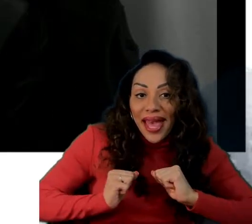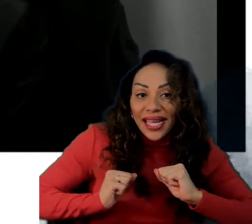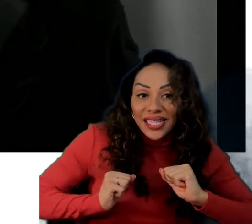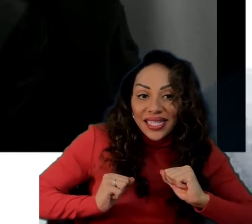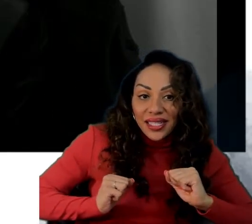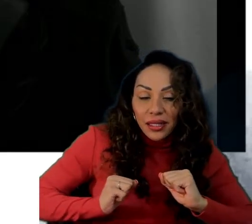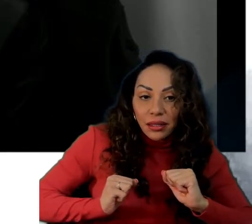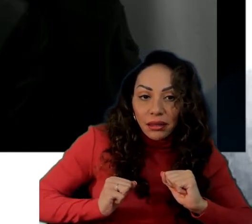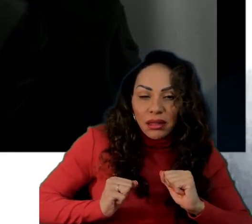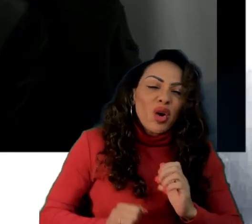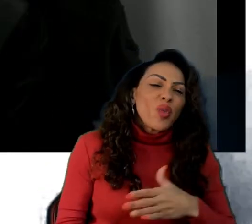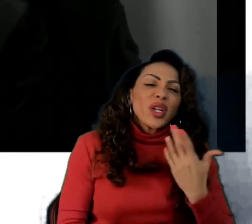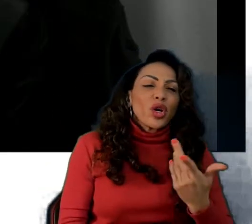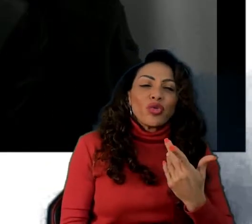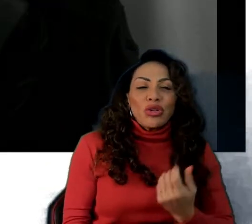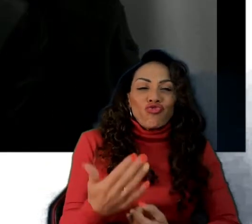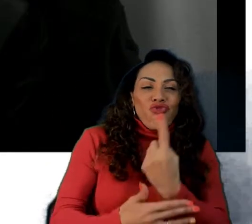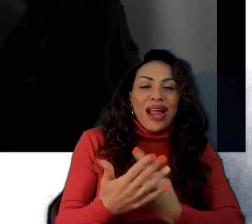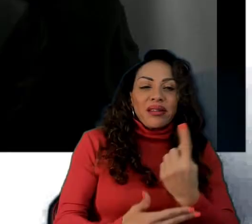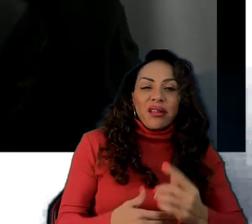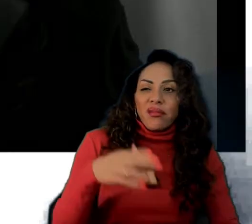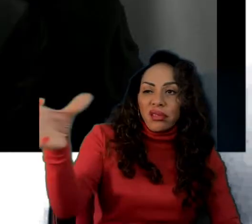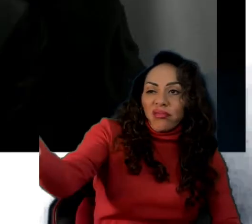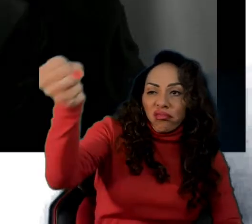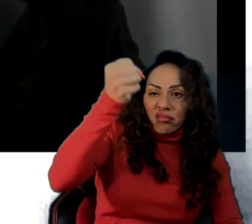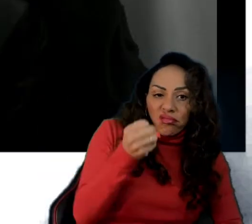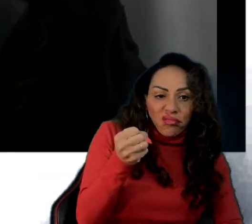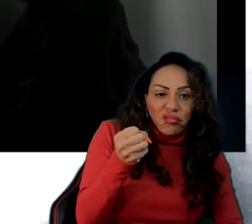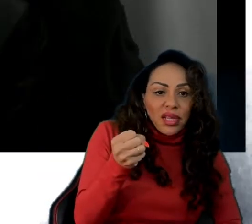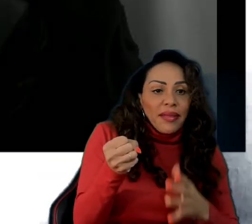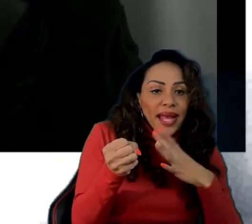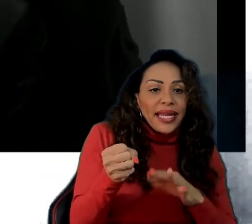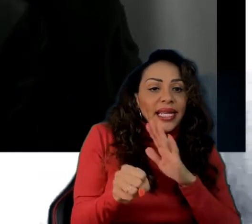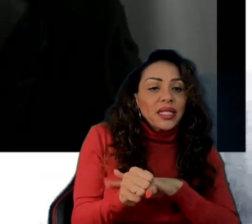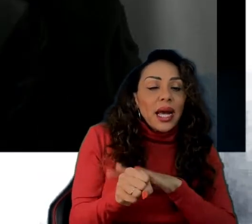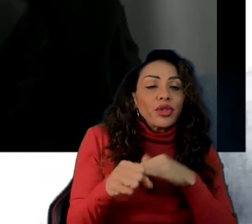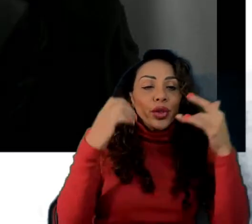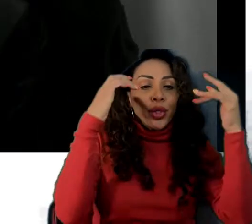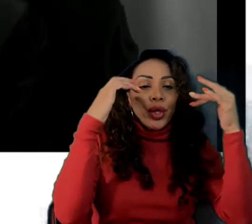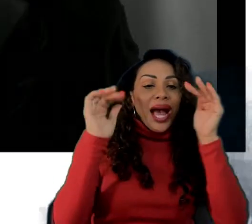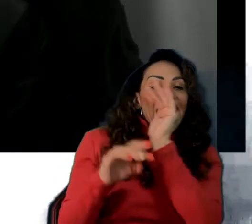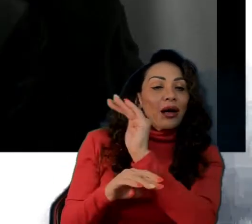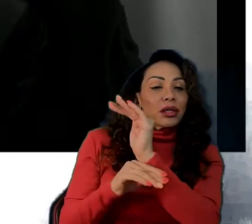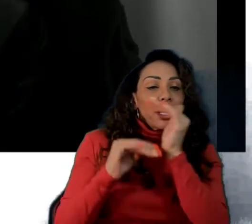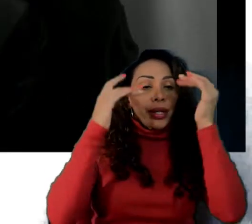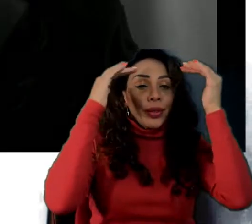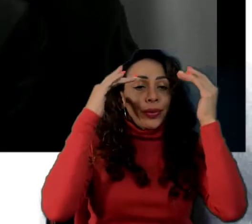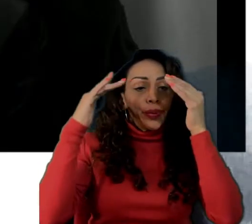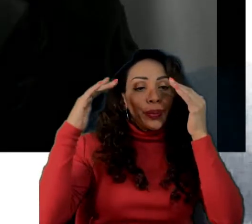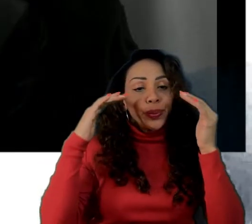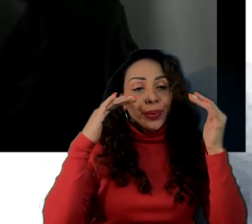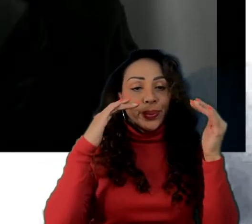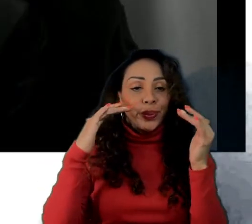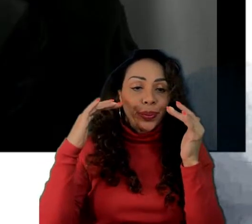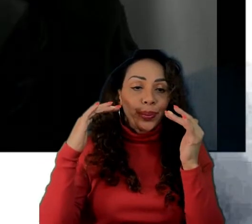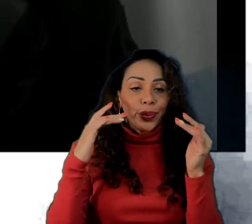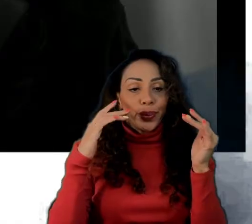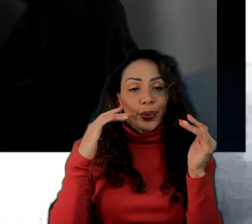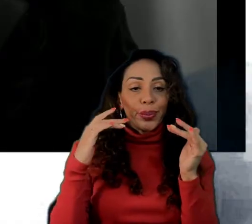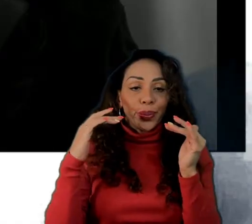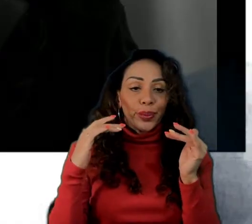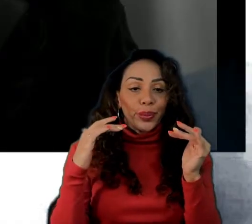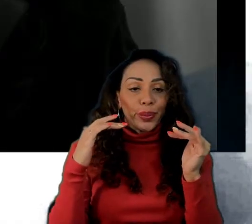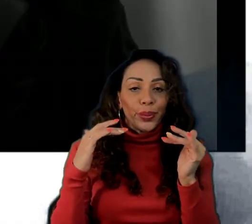off the street and not allow them time to compress. So we call it compression, as in you're going down into the ocean, you're going to